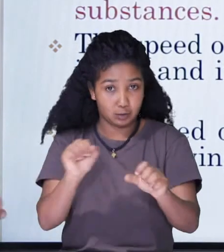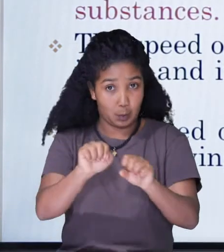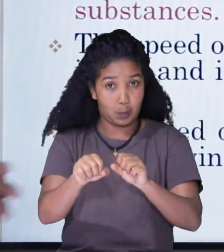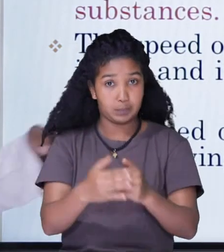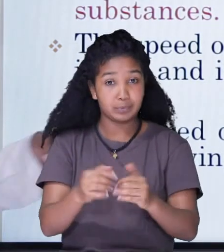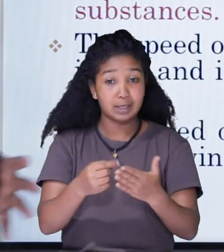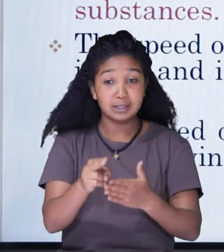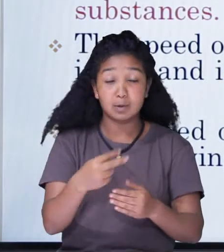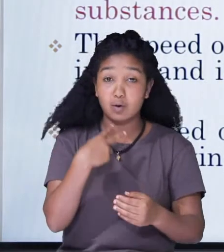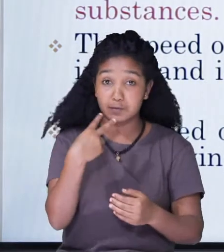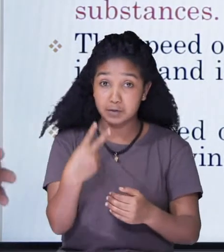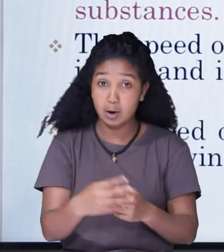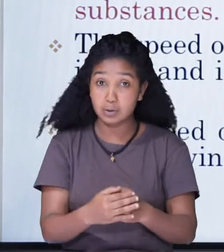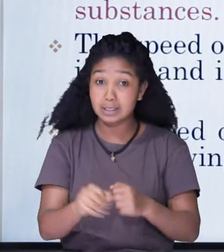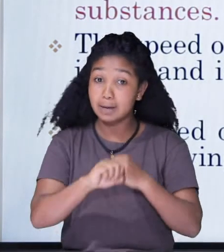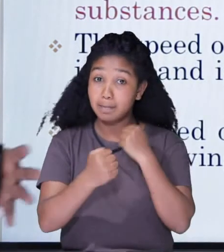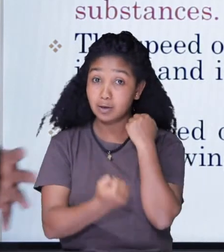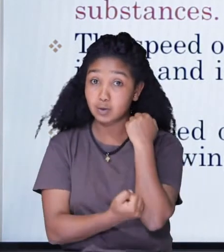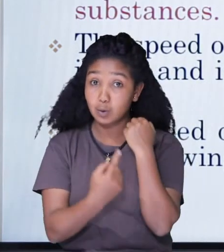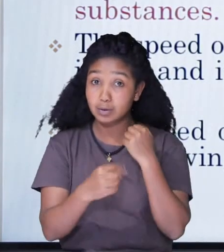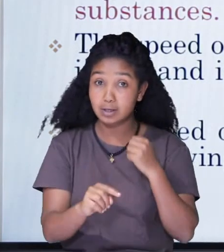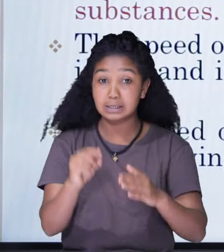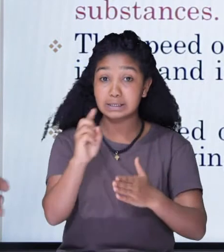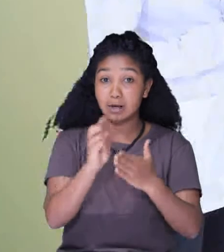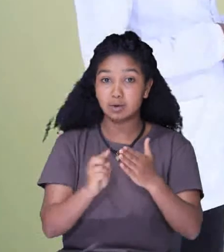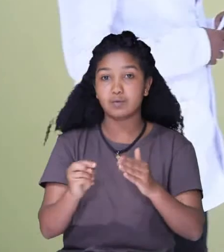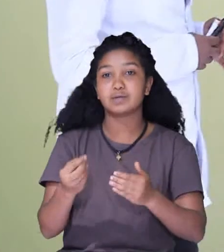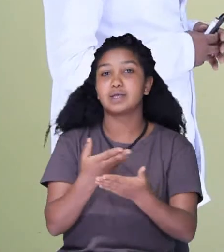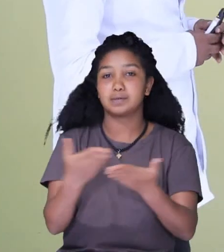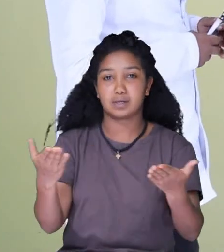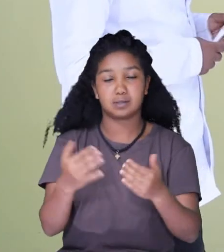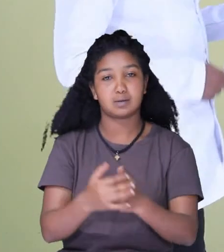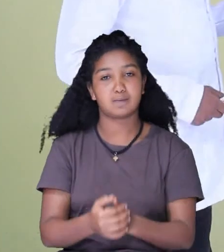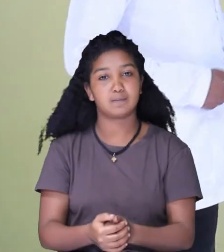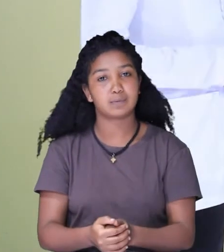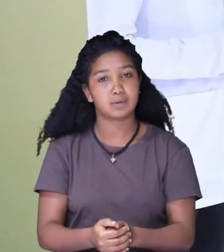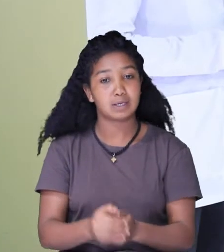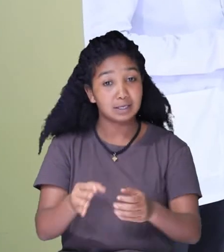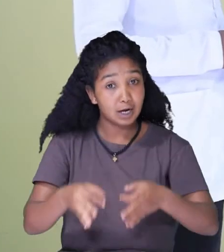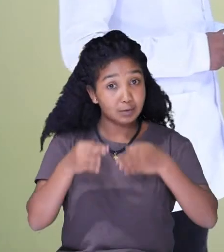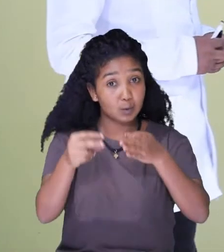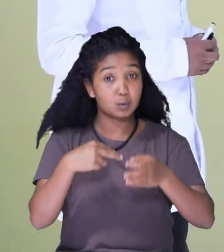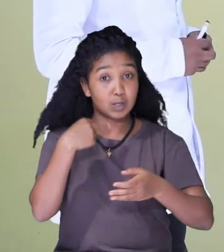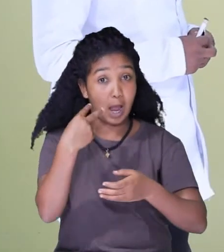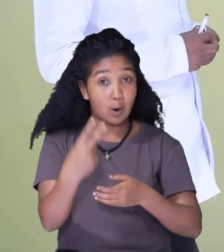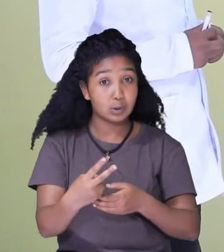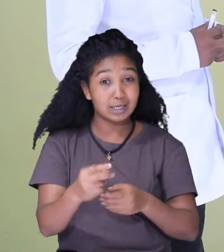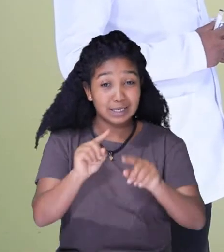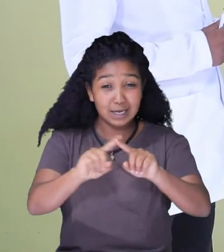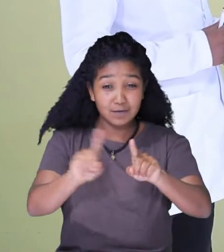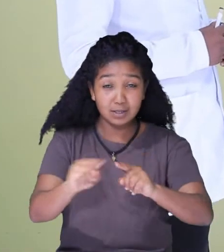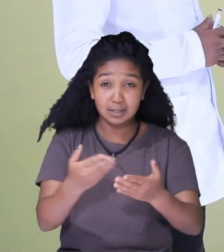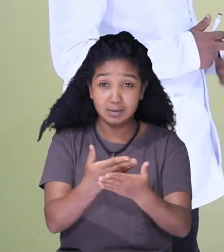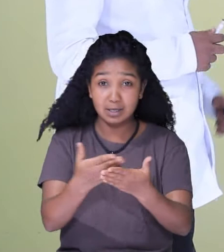So the speed of sound depends on the structure of the substance. The transmission of sound in